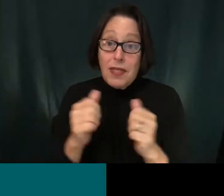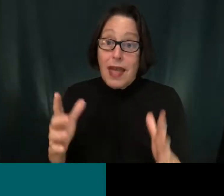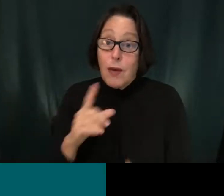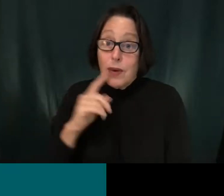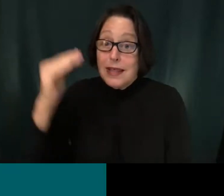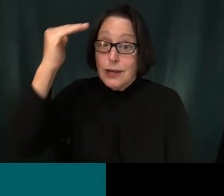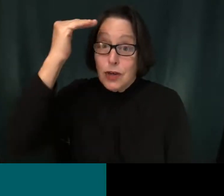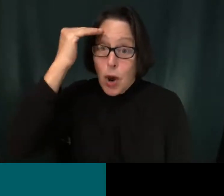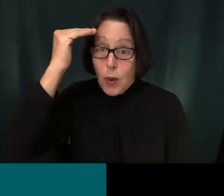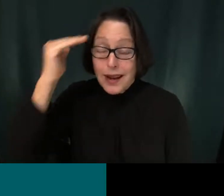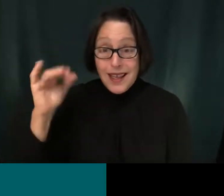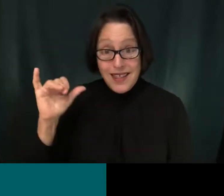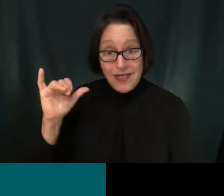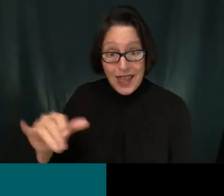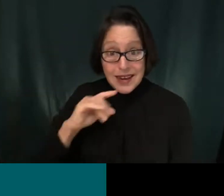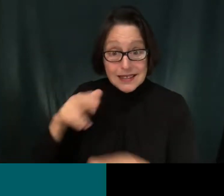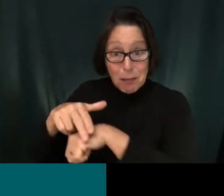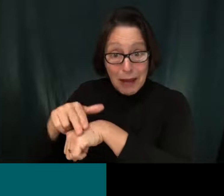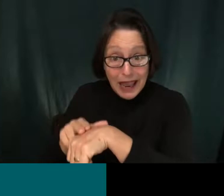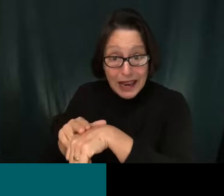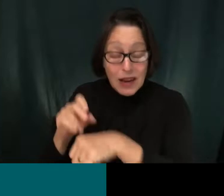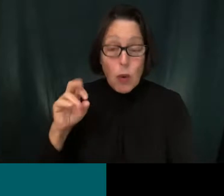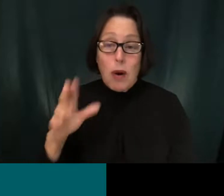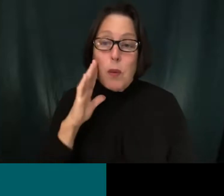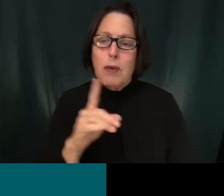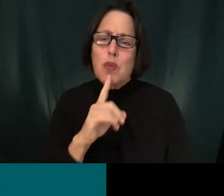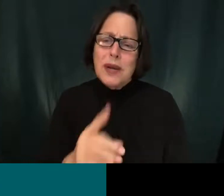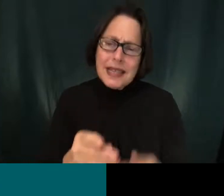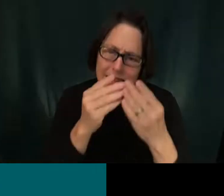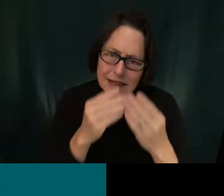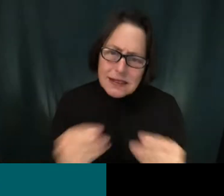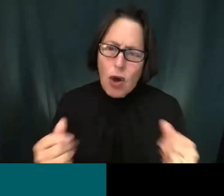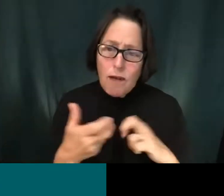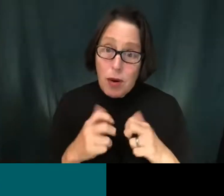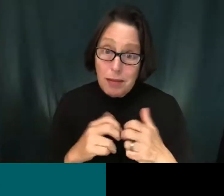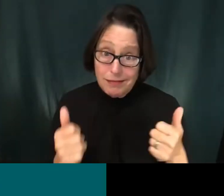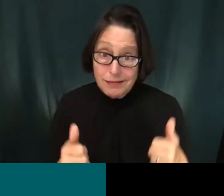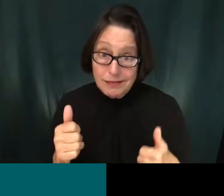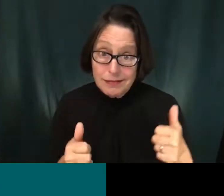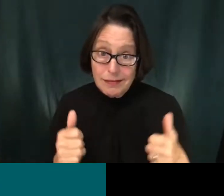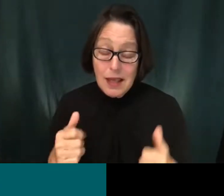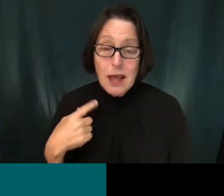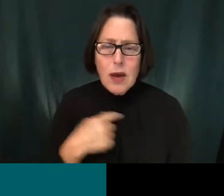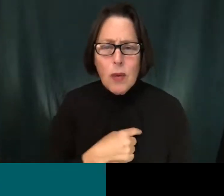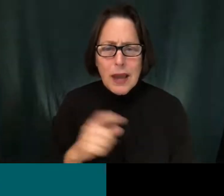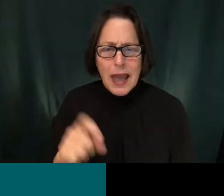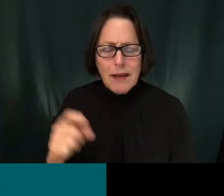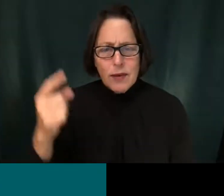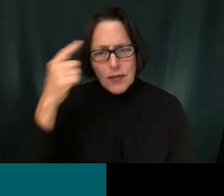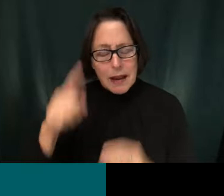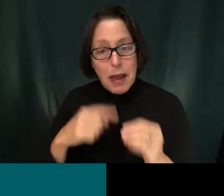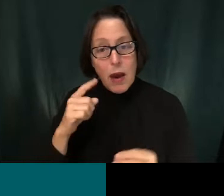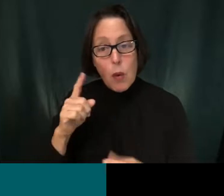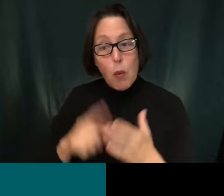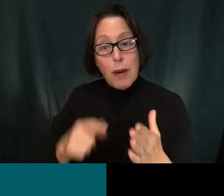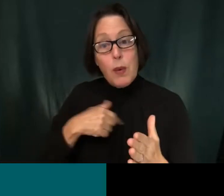it's just a Band-Aid solution, or if it's really going to have the desired impact. It's really understanding like, what do we expect this to happen because